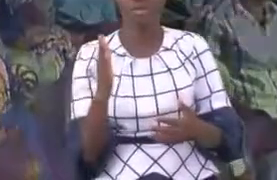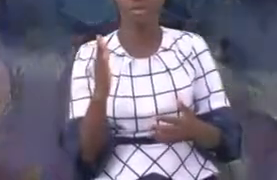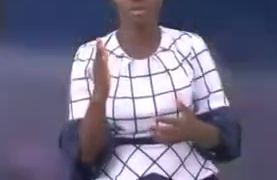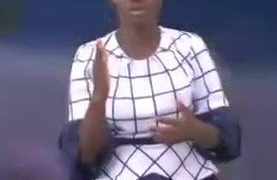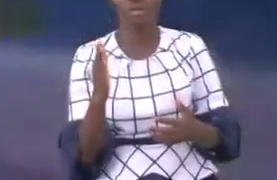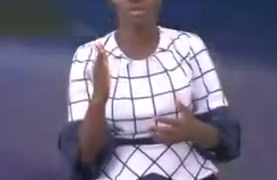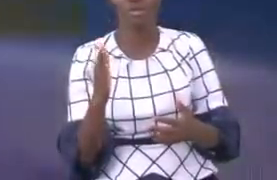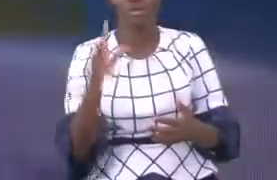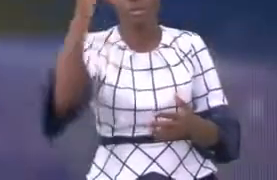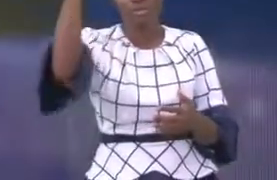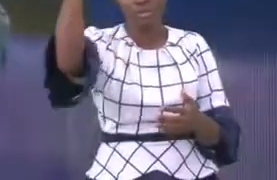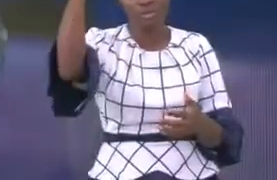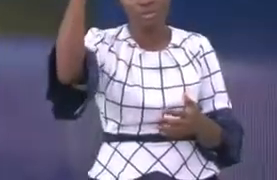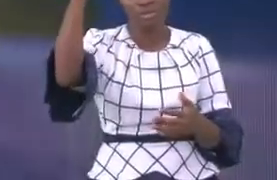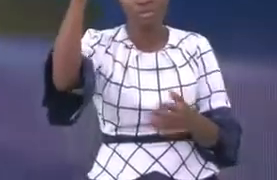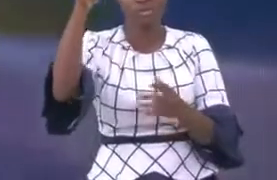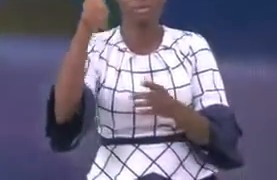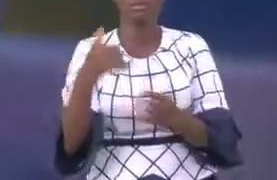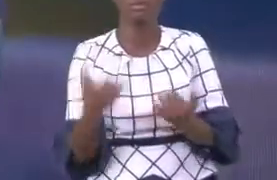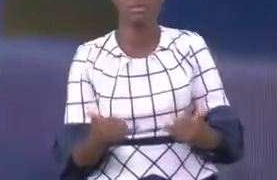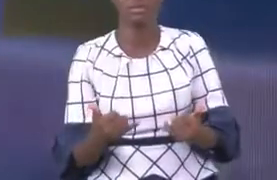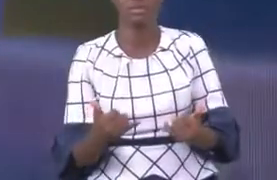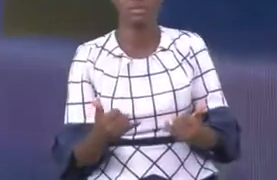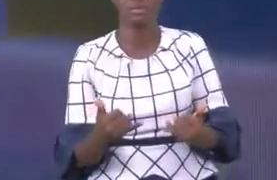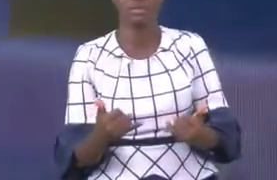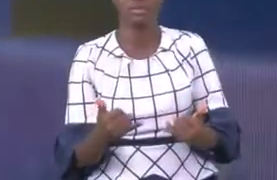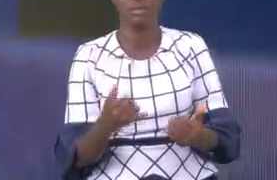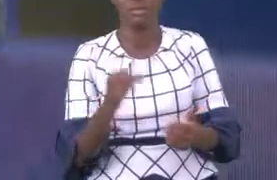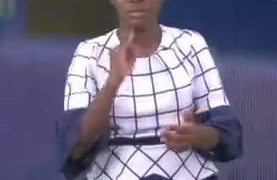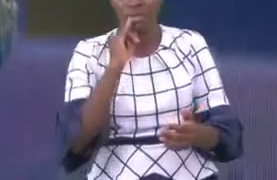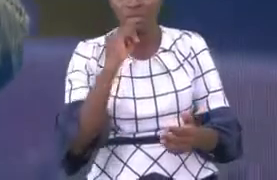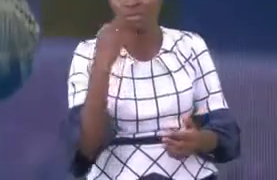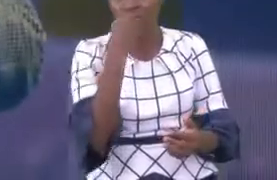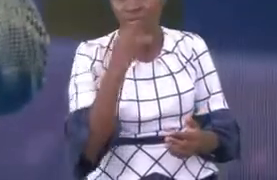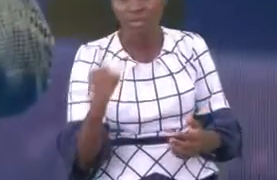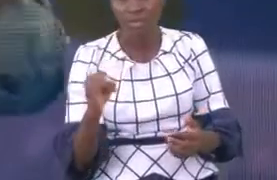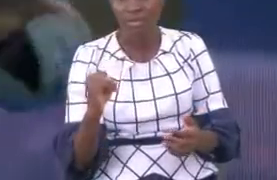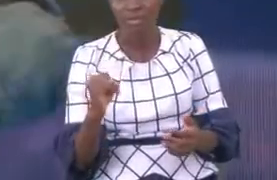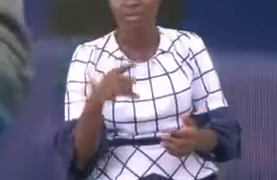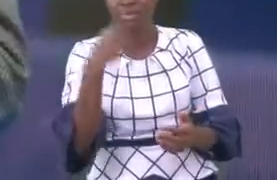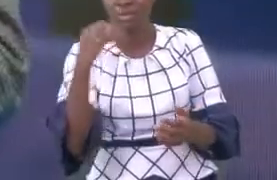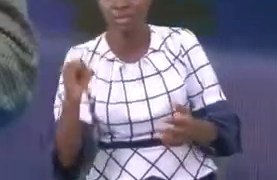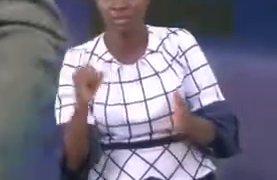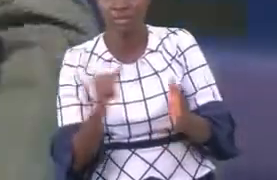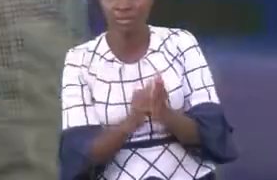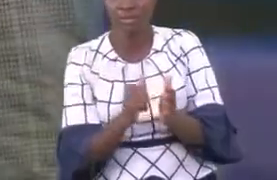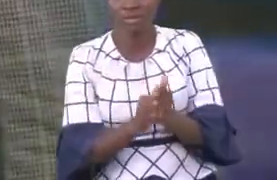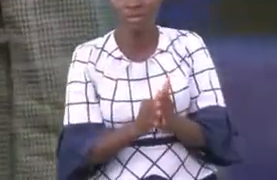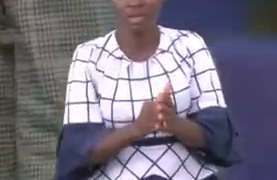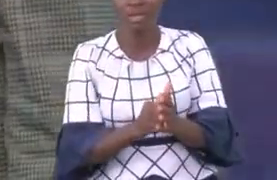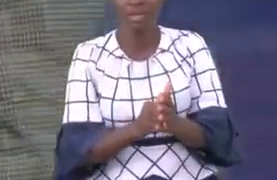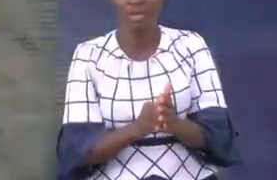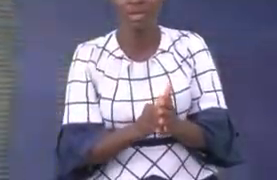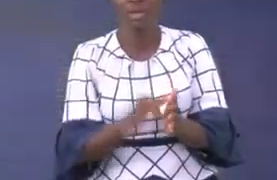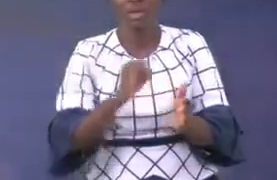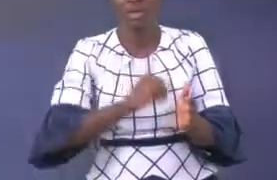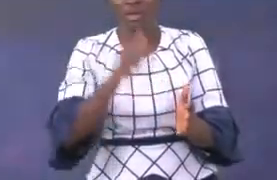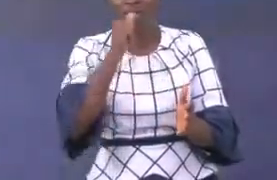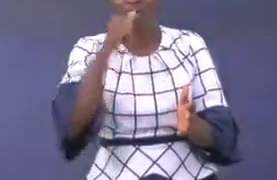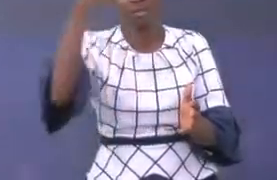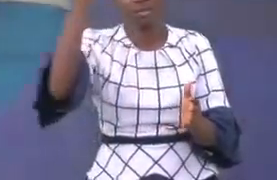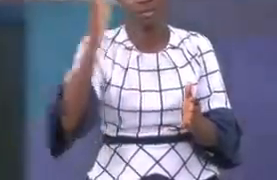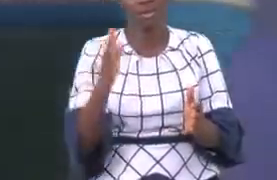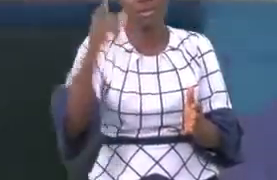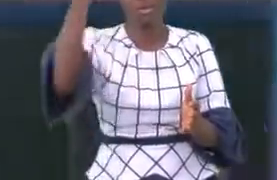is speaking, and he's saying, I am the Lord, the God of all flesh. He says, I